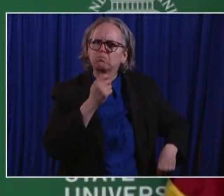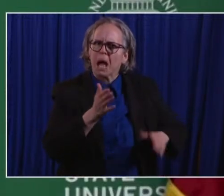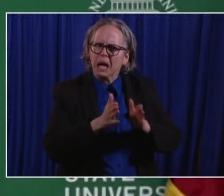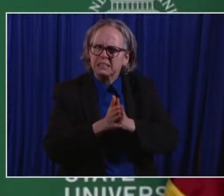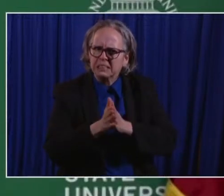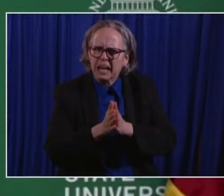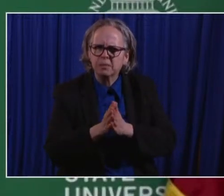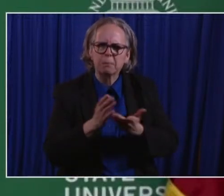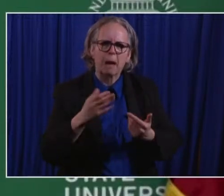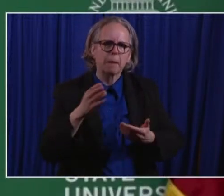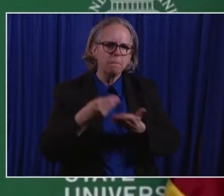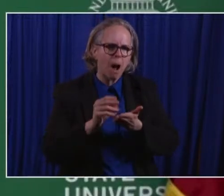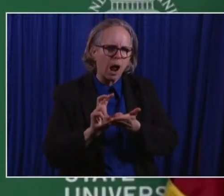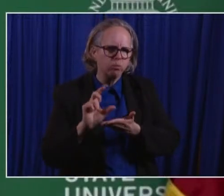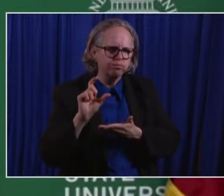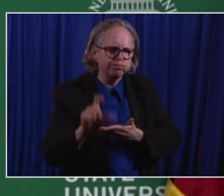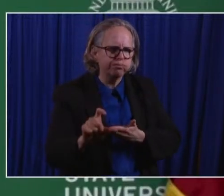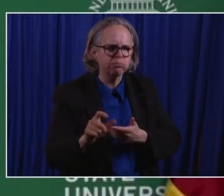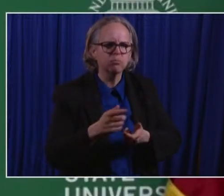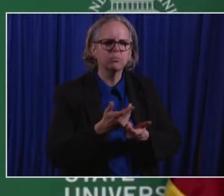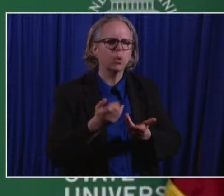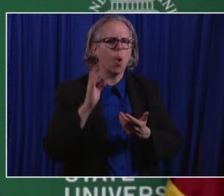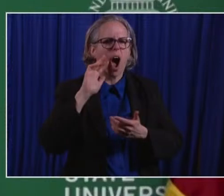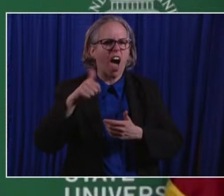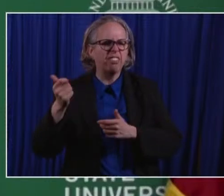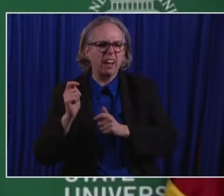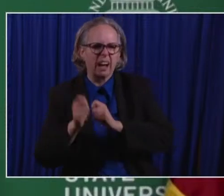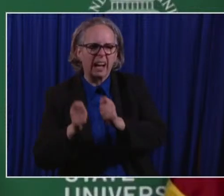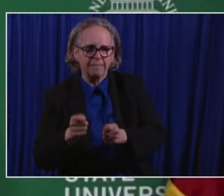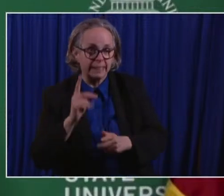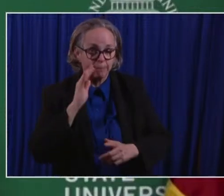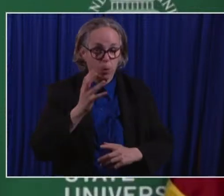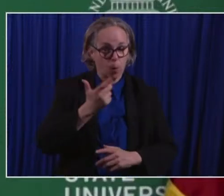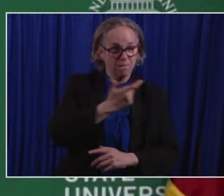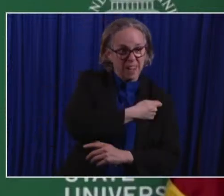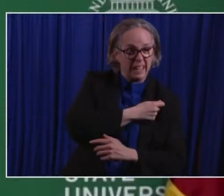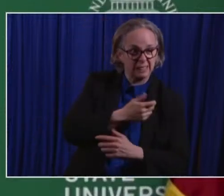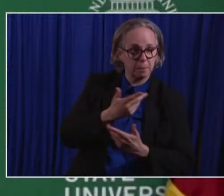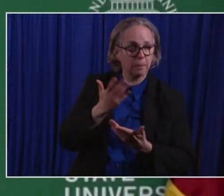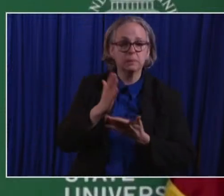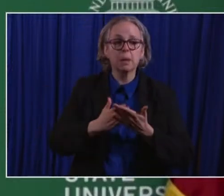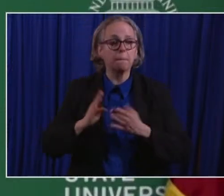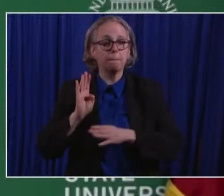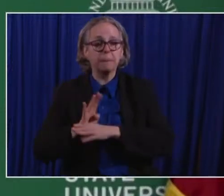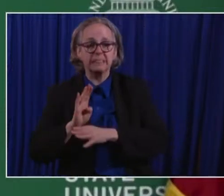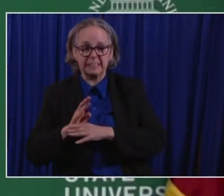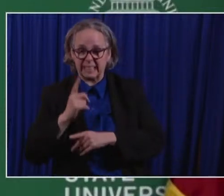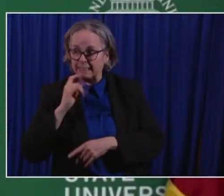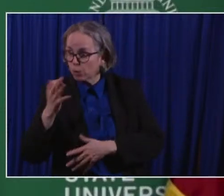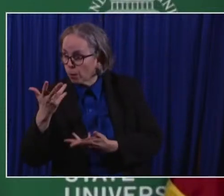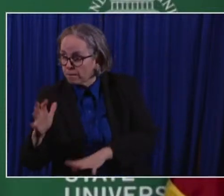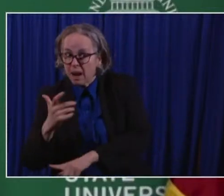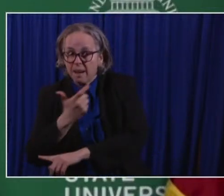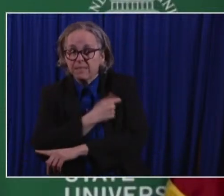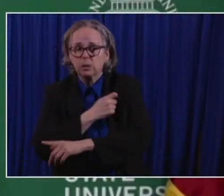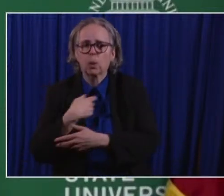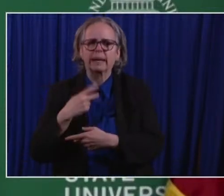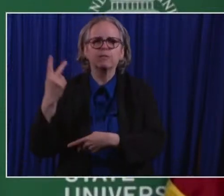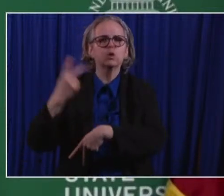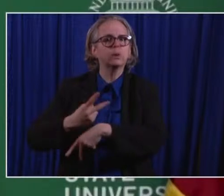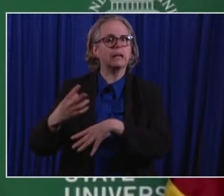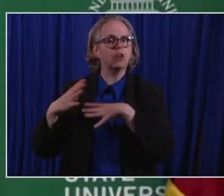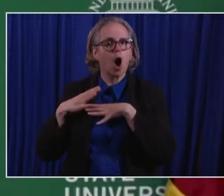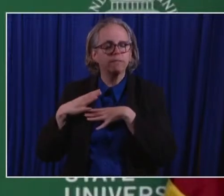sometimes it's other things, sometimes it's 2 days off. I know a lot of businesses are doing